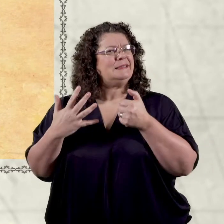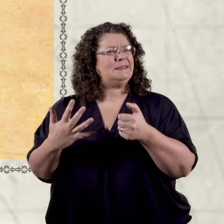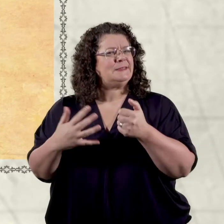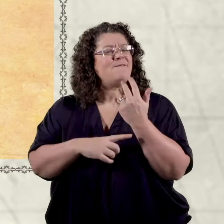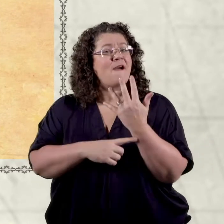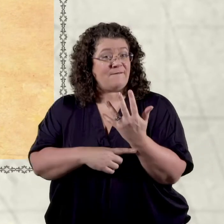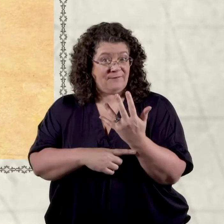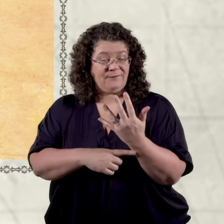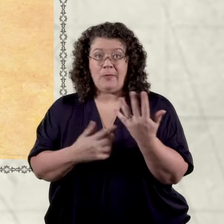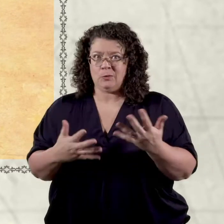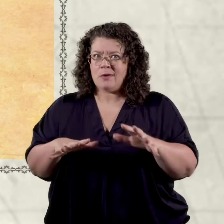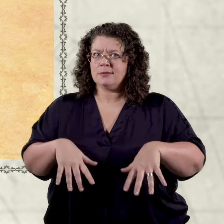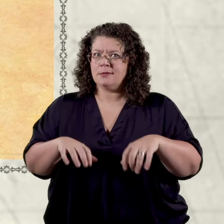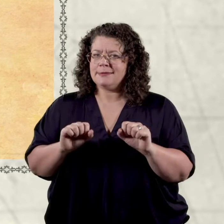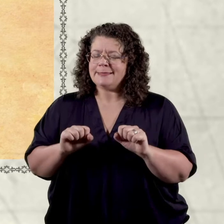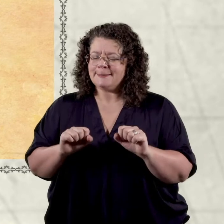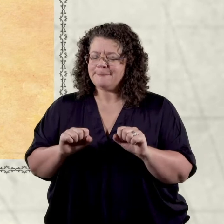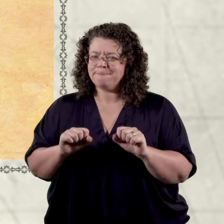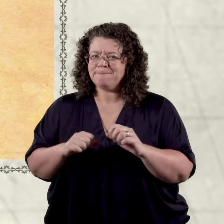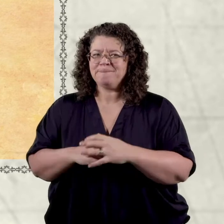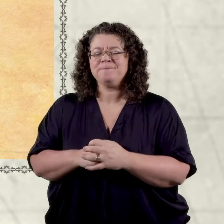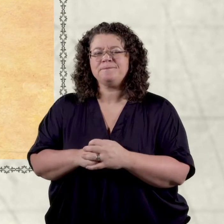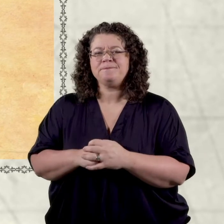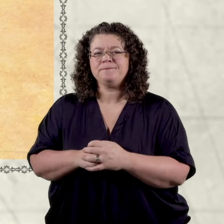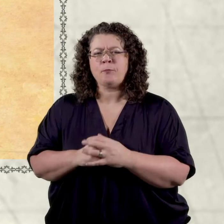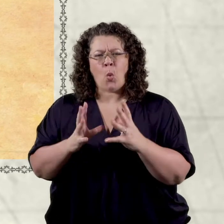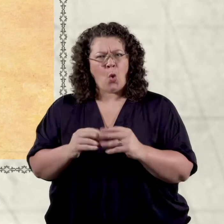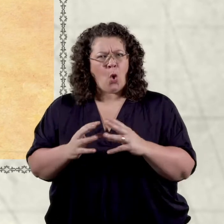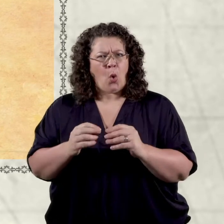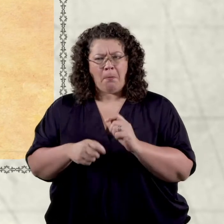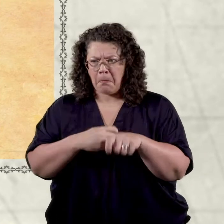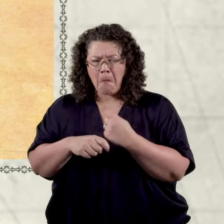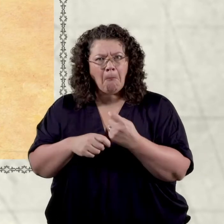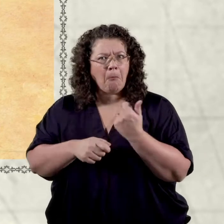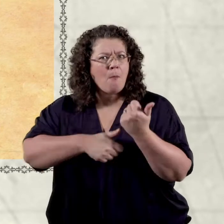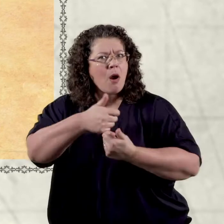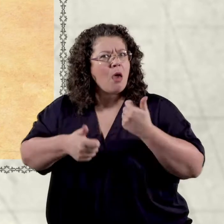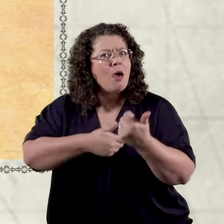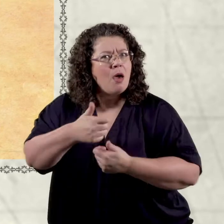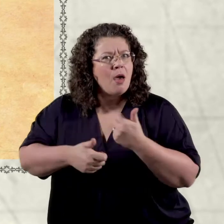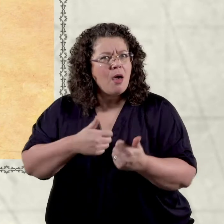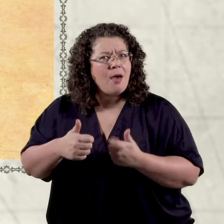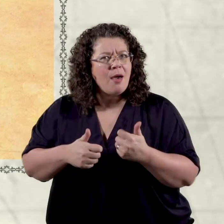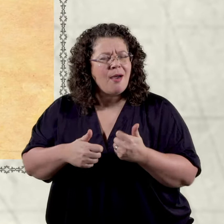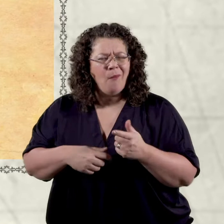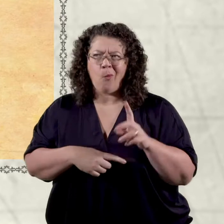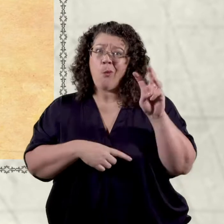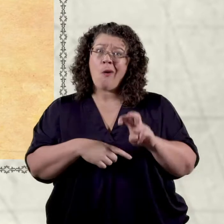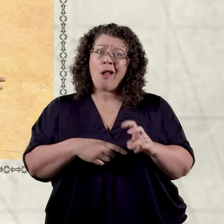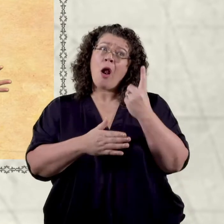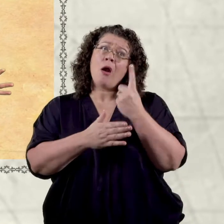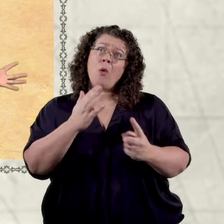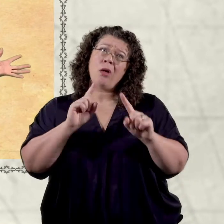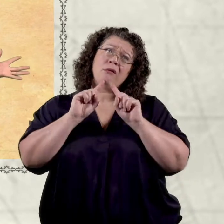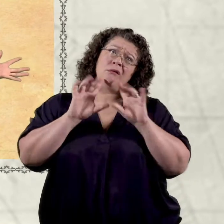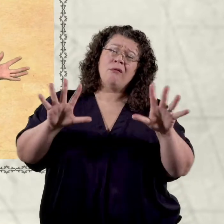1865. This is when it all began. Wool became very popular in this period. Wales wasn't